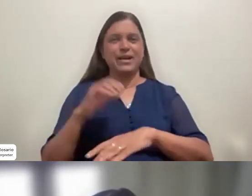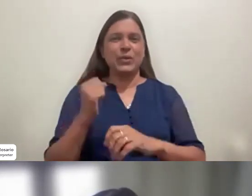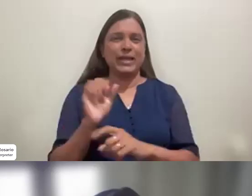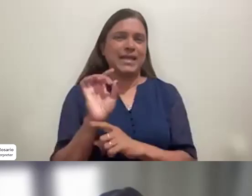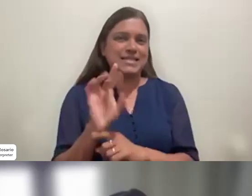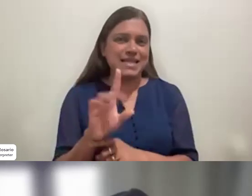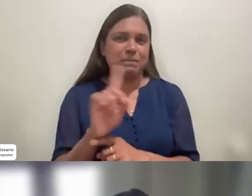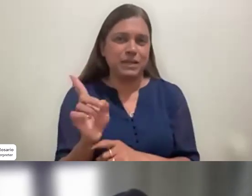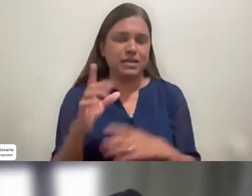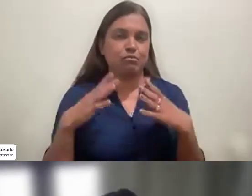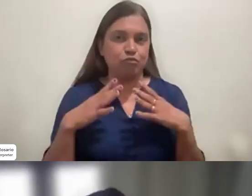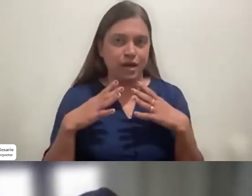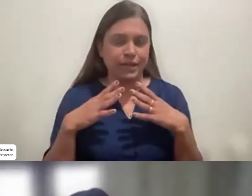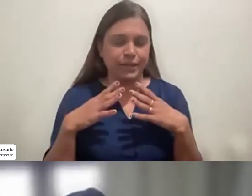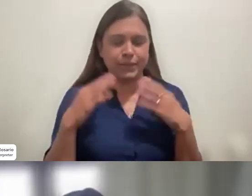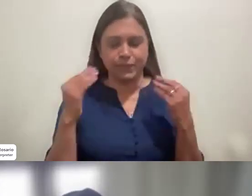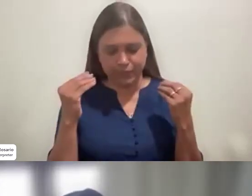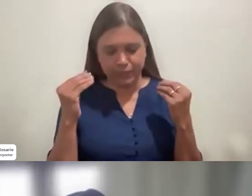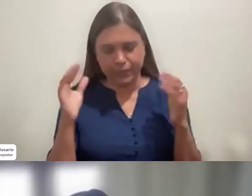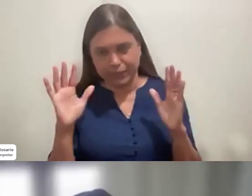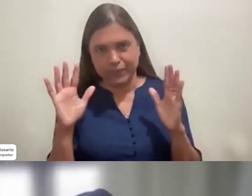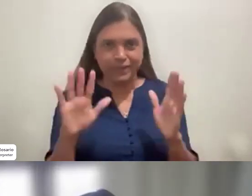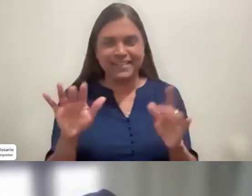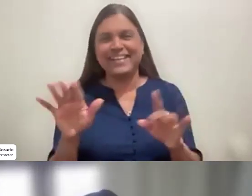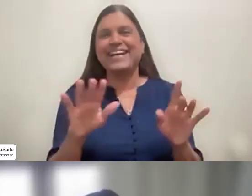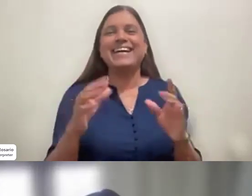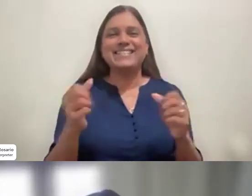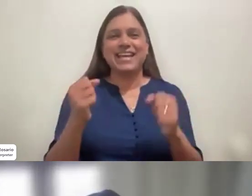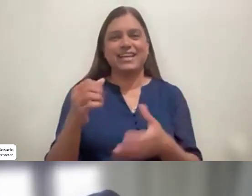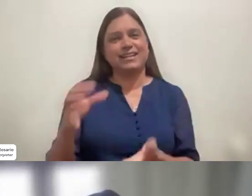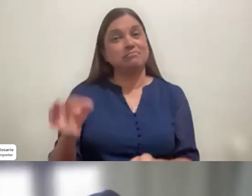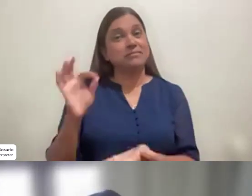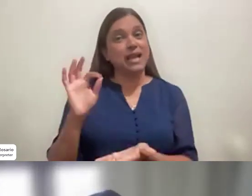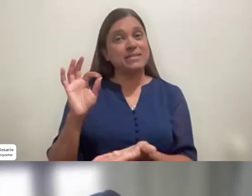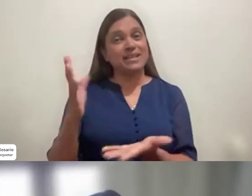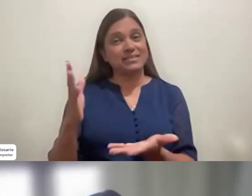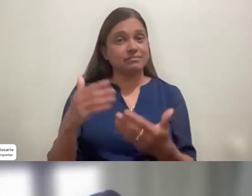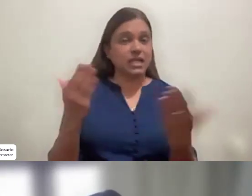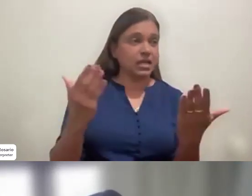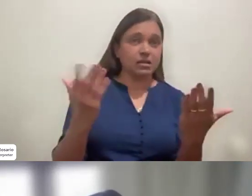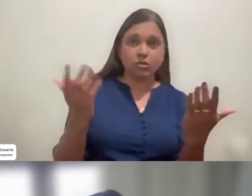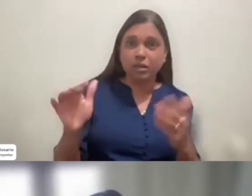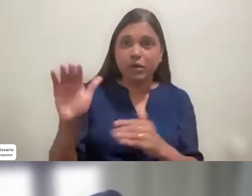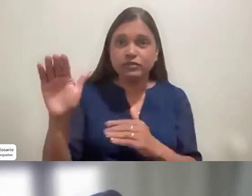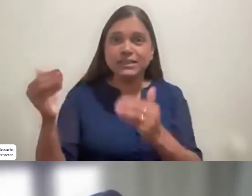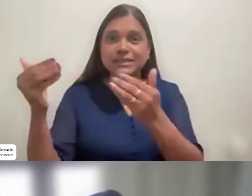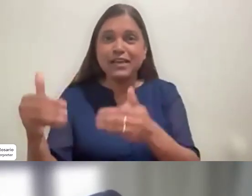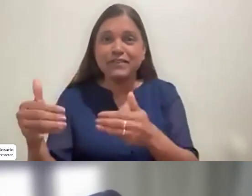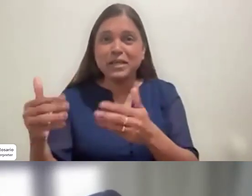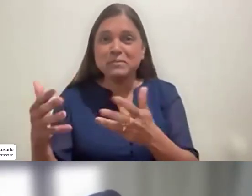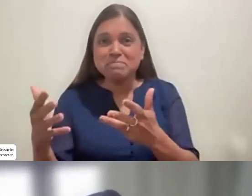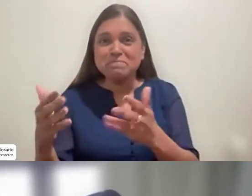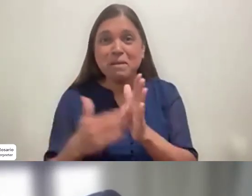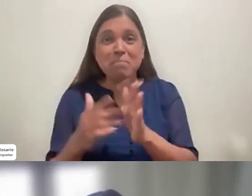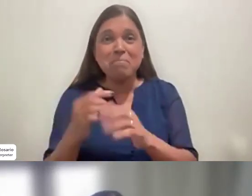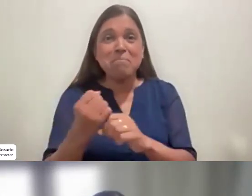minutes to go make a cuppa, or depending on the time of day or evening. Megan may want